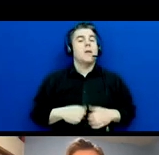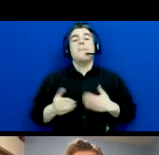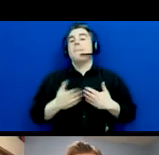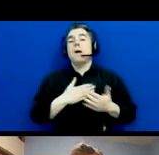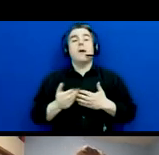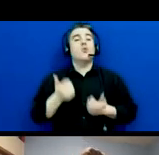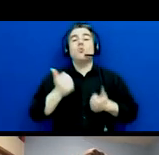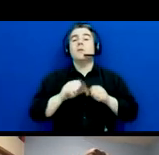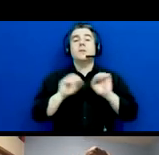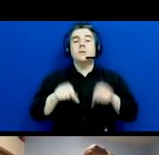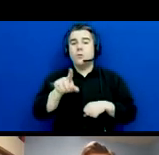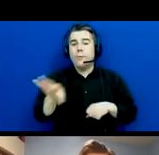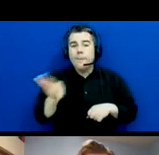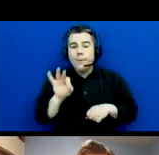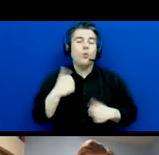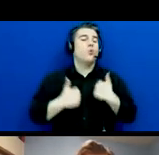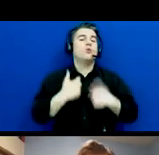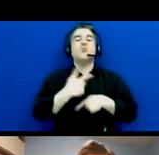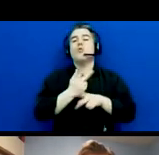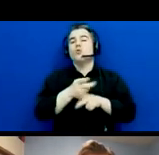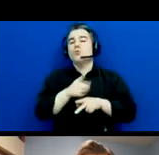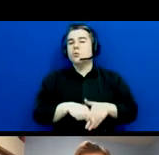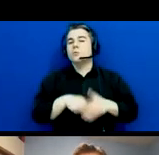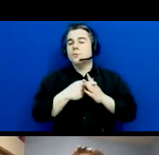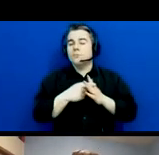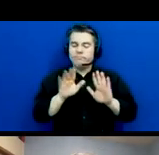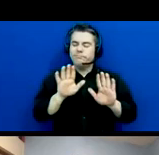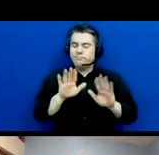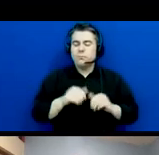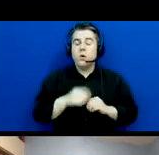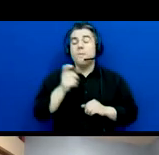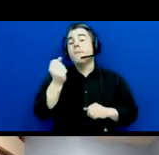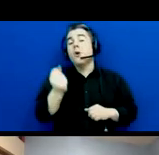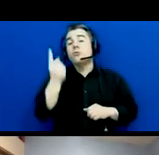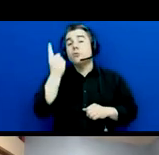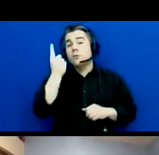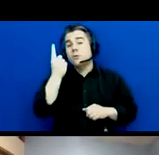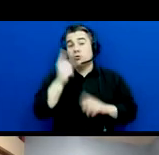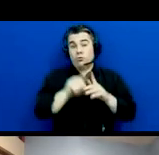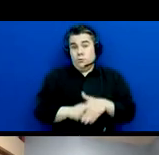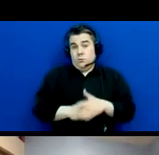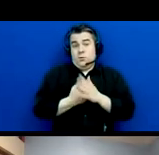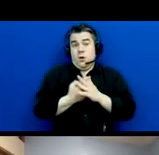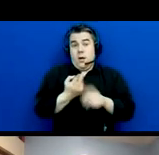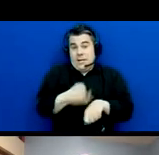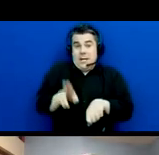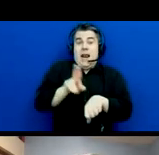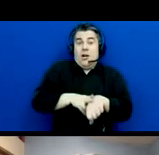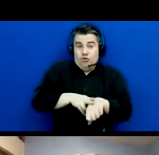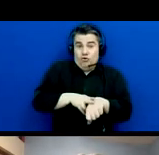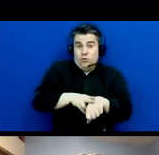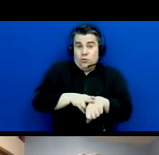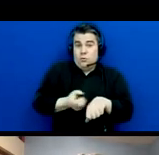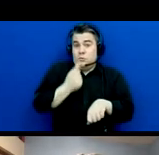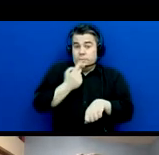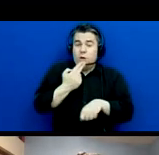system you've chosen or what products you've decided to start with, you have to understand that when you start a natural routine and regimen that has